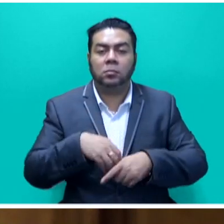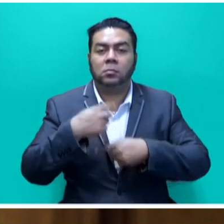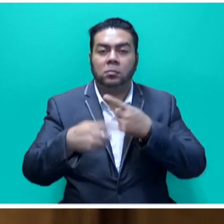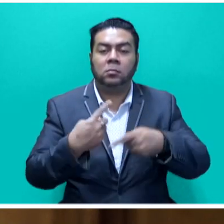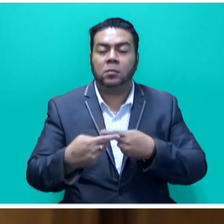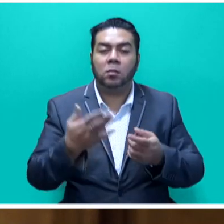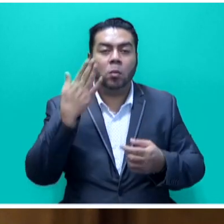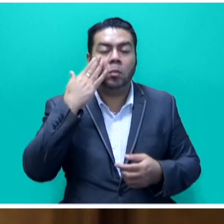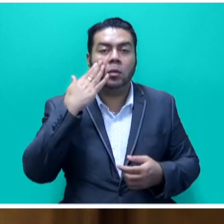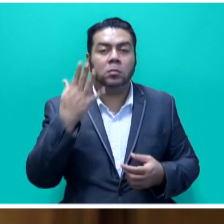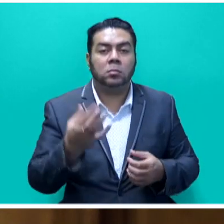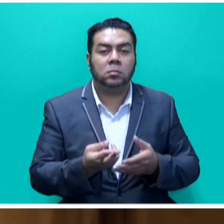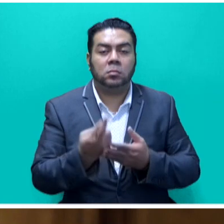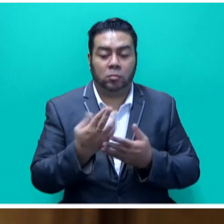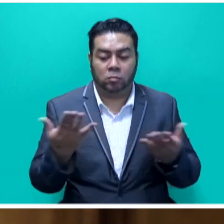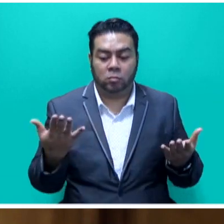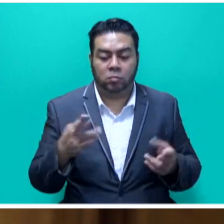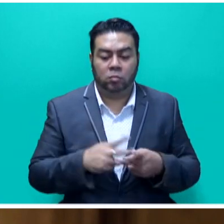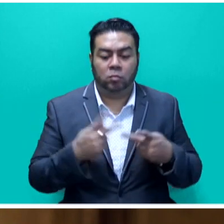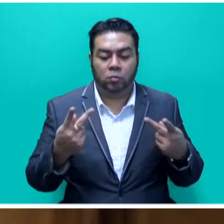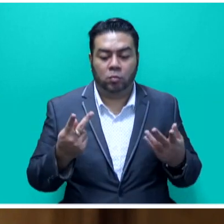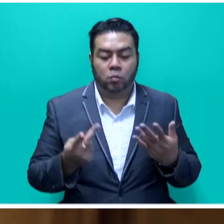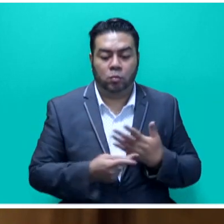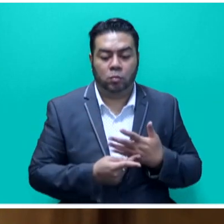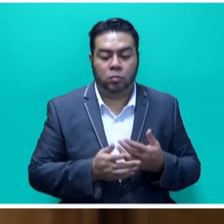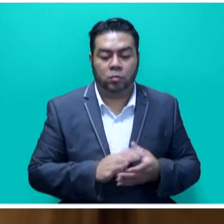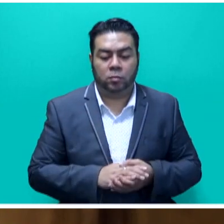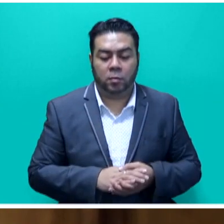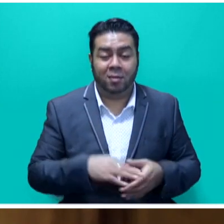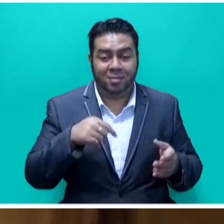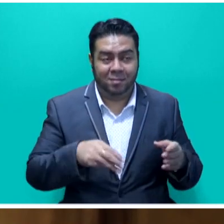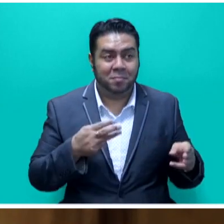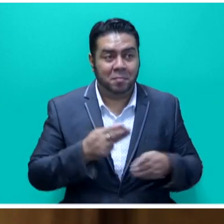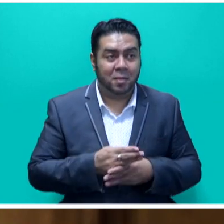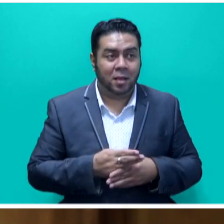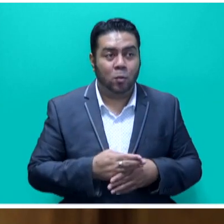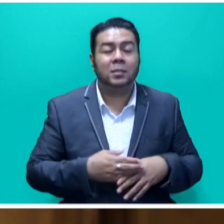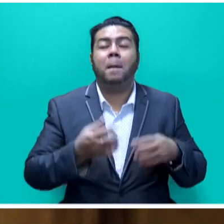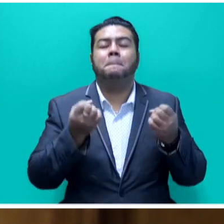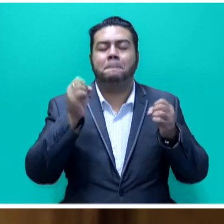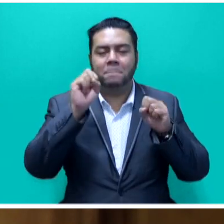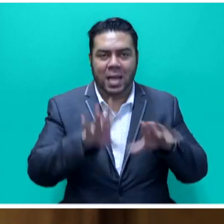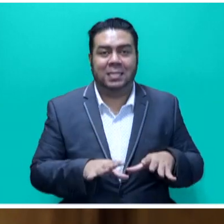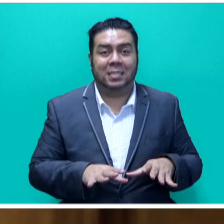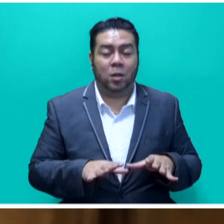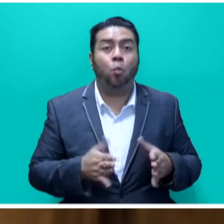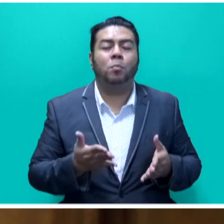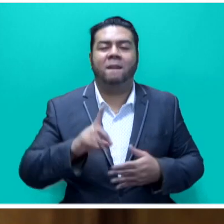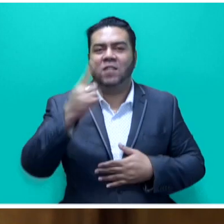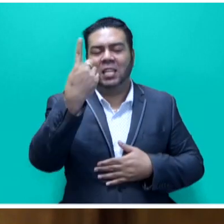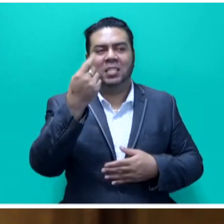awareness raising, etc. Mr. Speaker, earlier this month, I'm very happy, I was blessed with my first grandchild. Obviously,